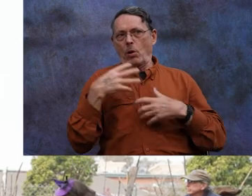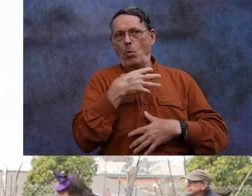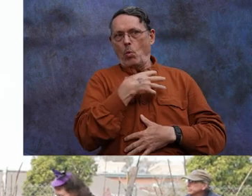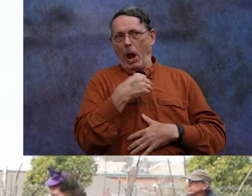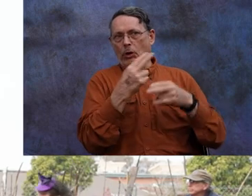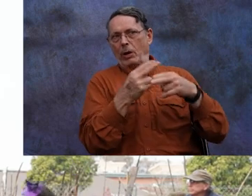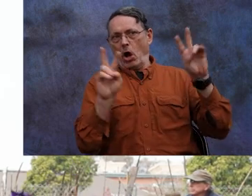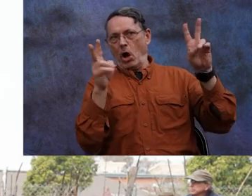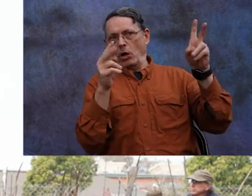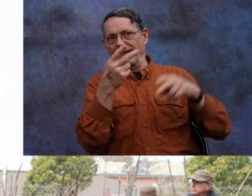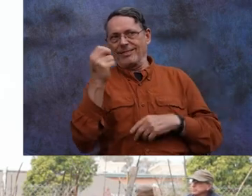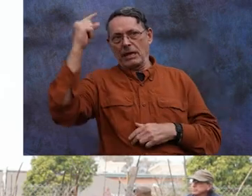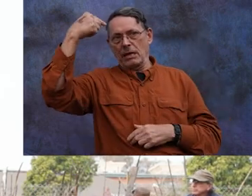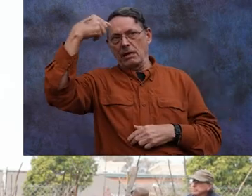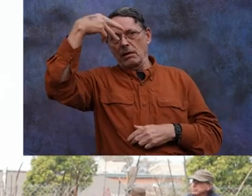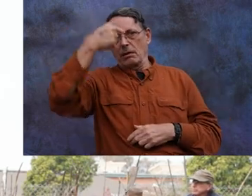know.